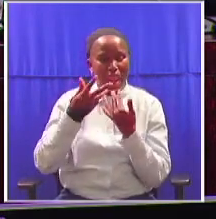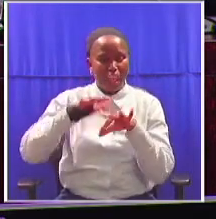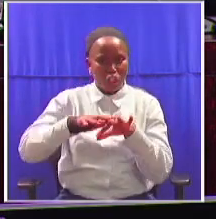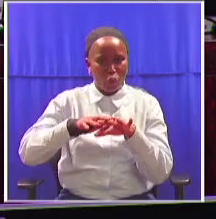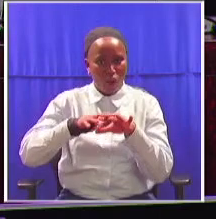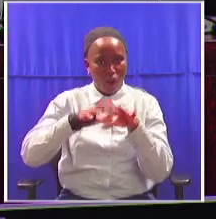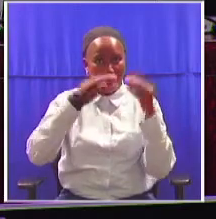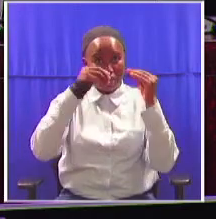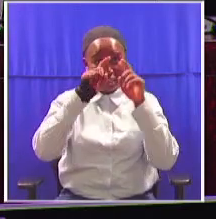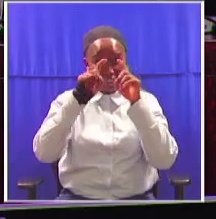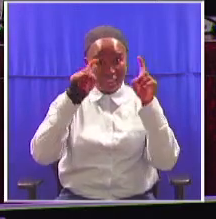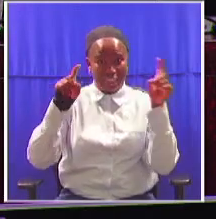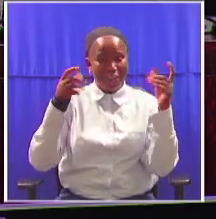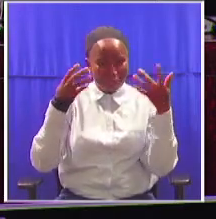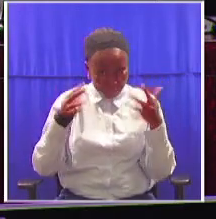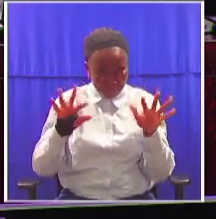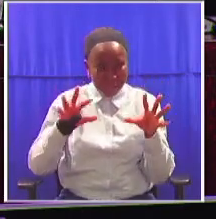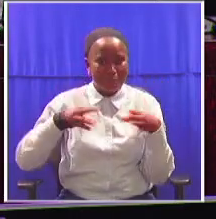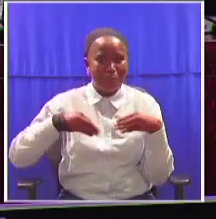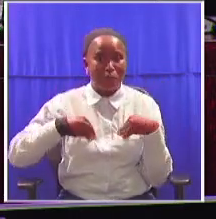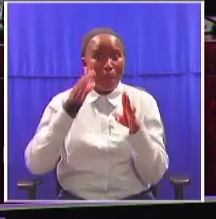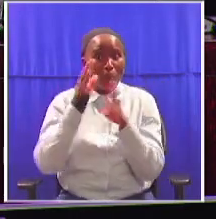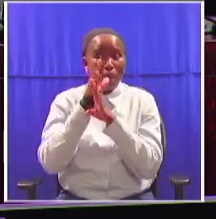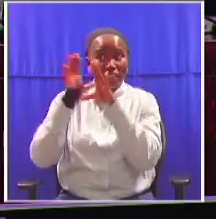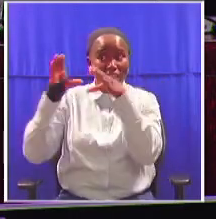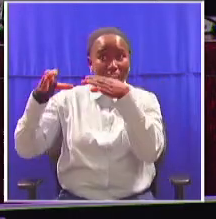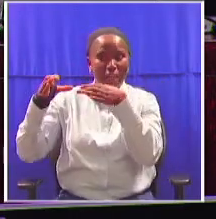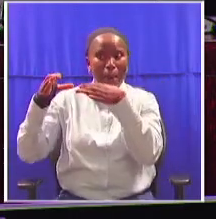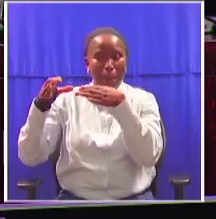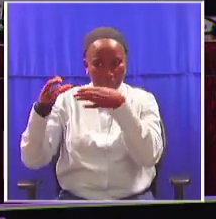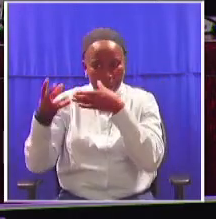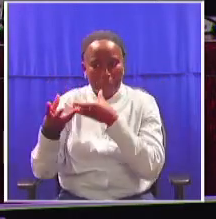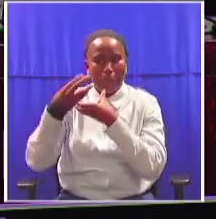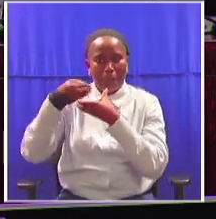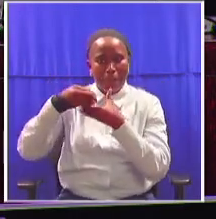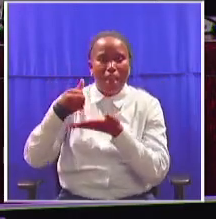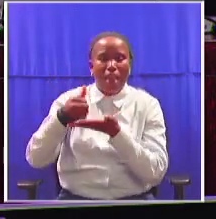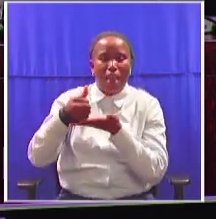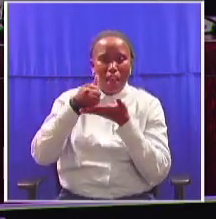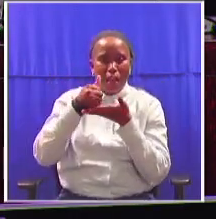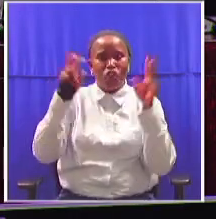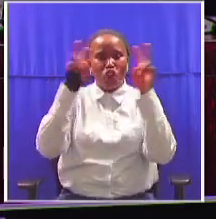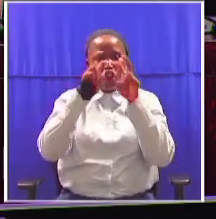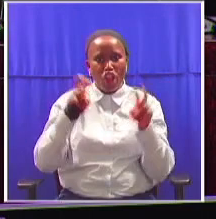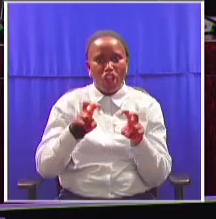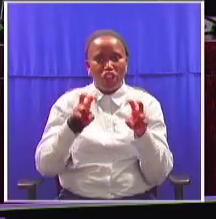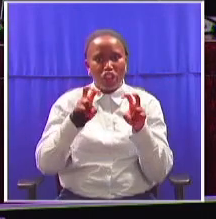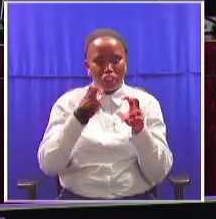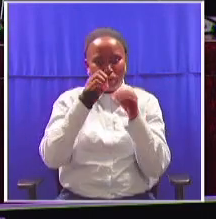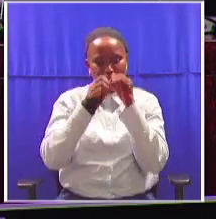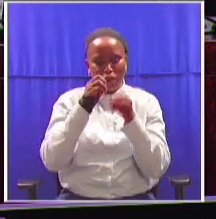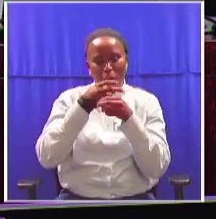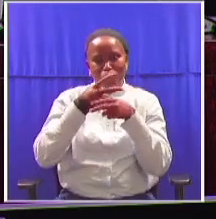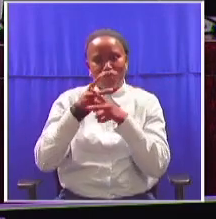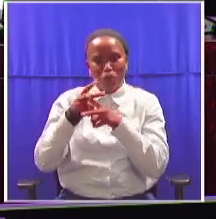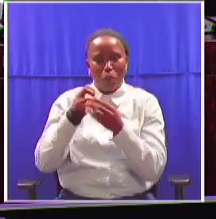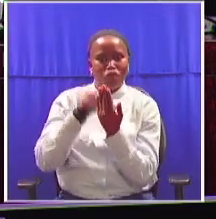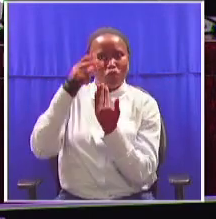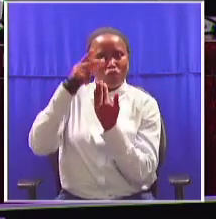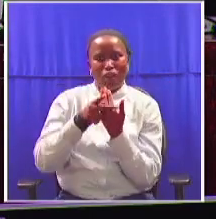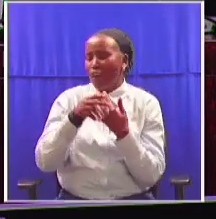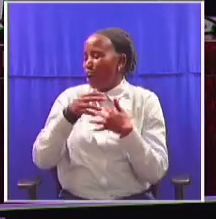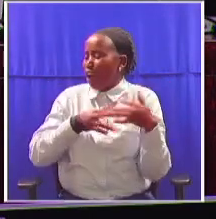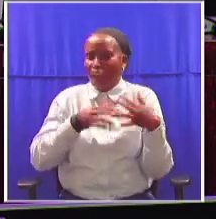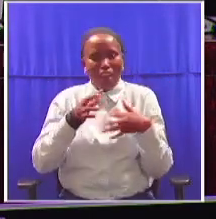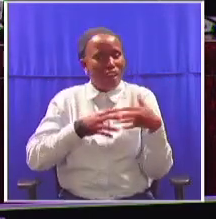private sector to invest in electricity generation projects of any size.